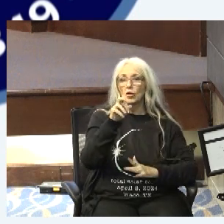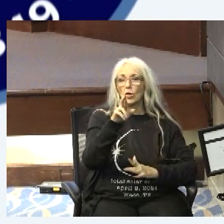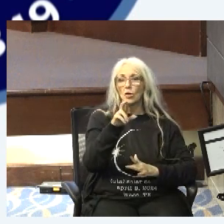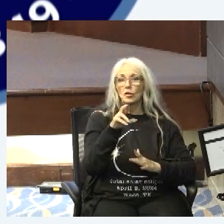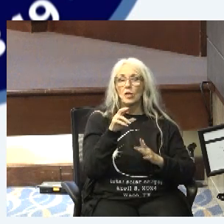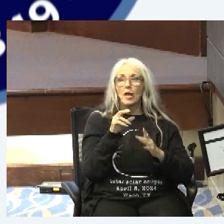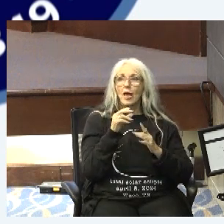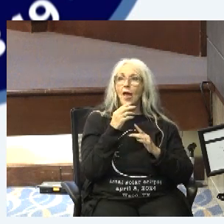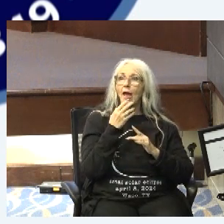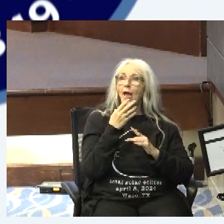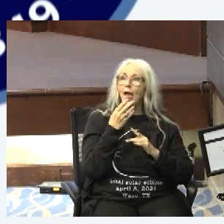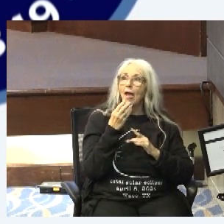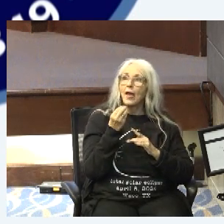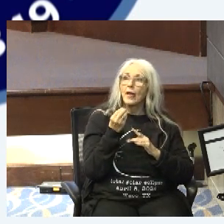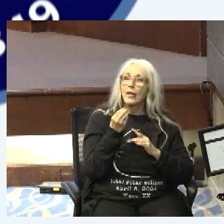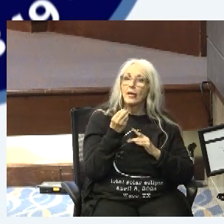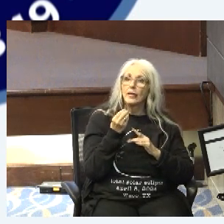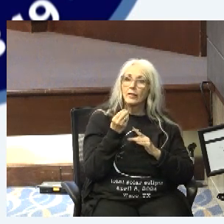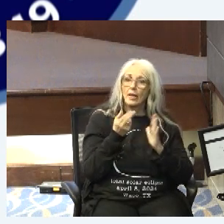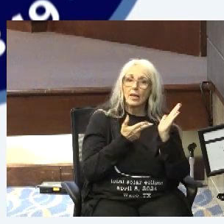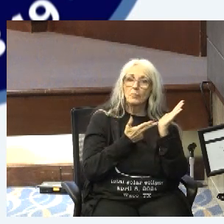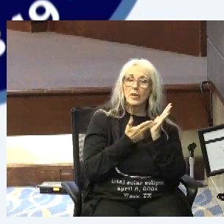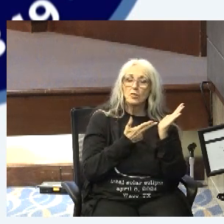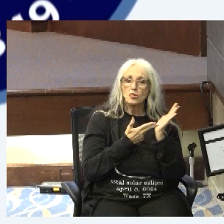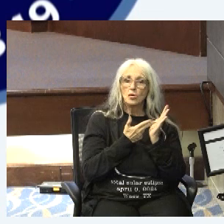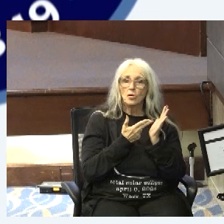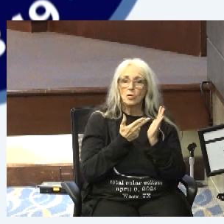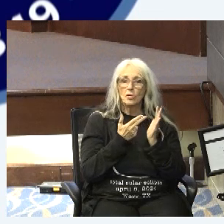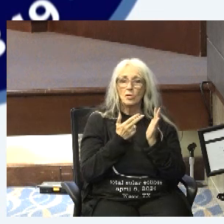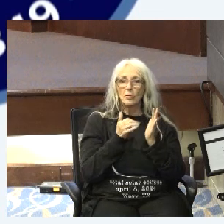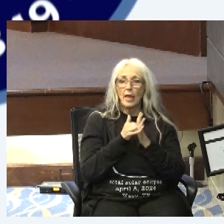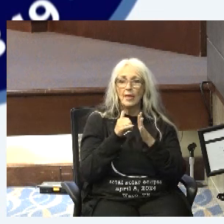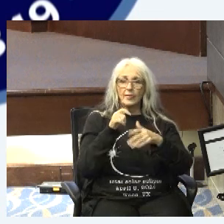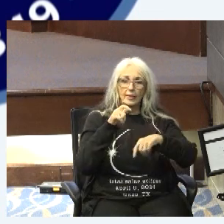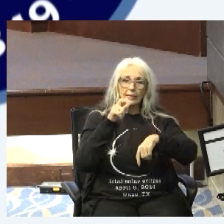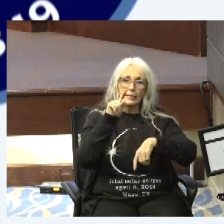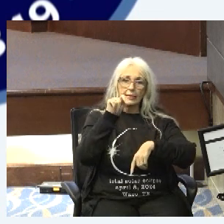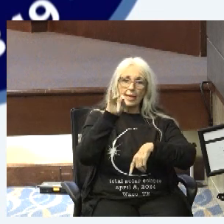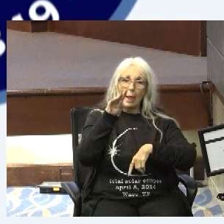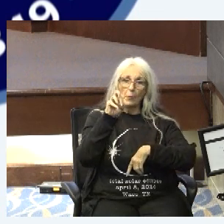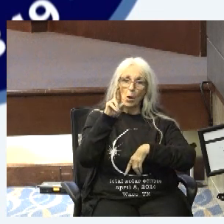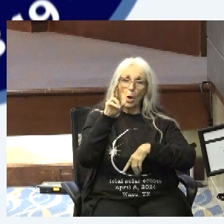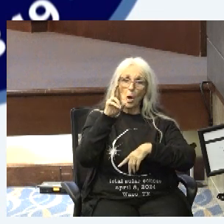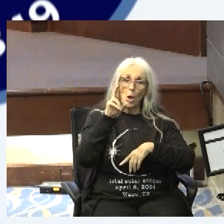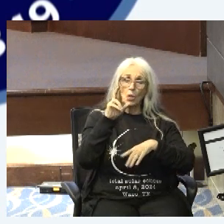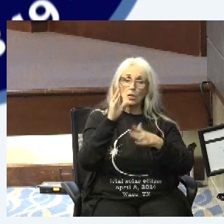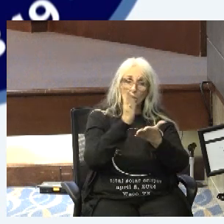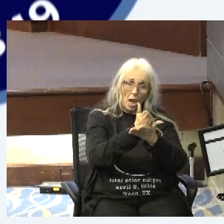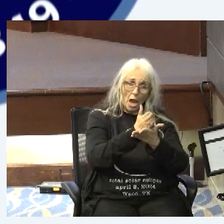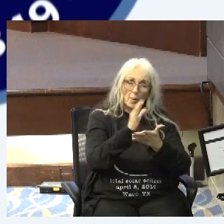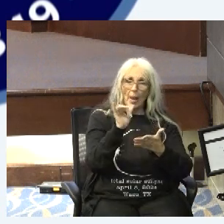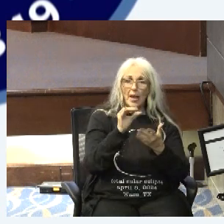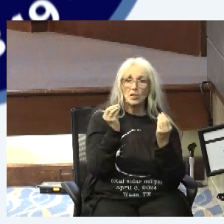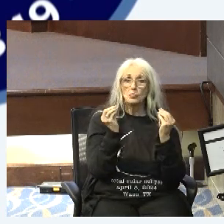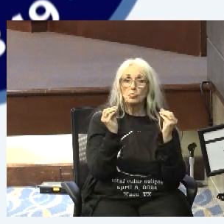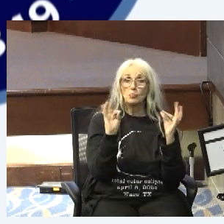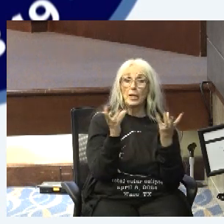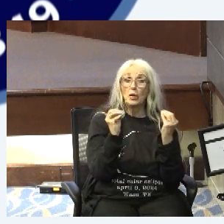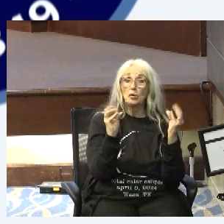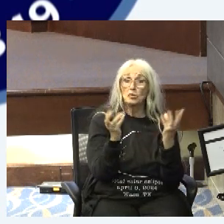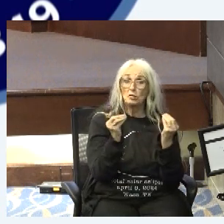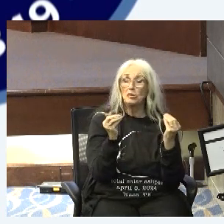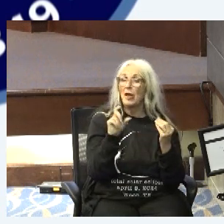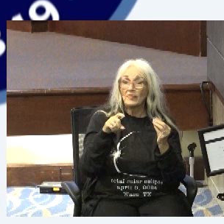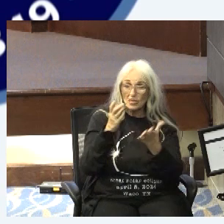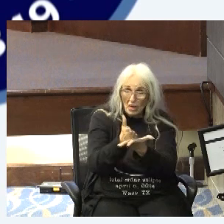Baylor. Yeah. And so they were like, yeah, we've got to make sure that we get the timers down. It's almost like the sprinklers during the fireworks show. Yeah. So